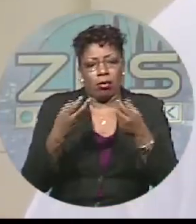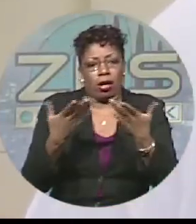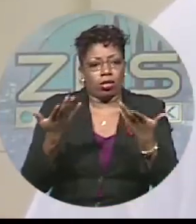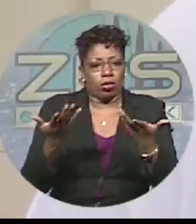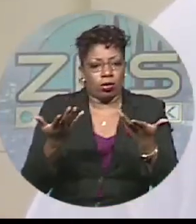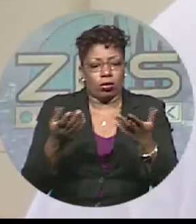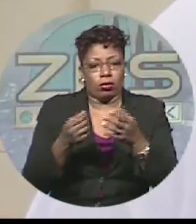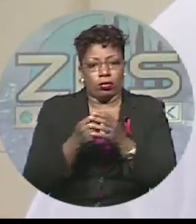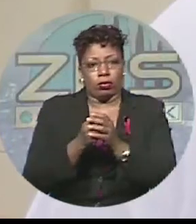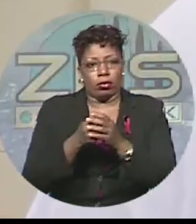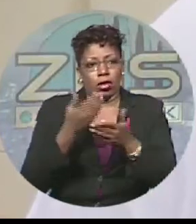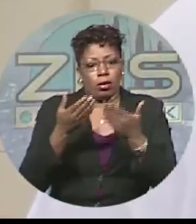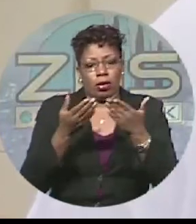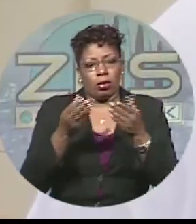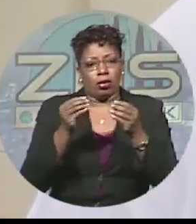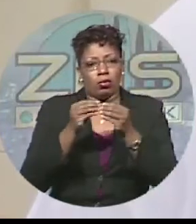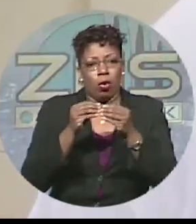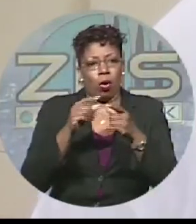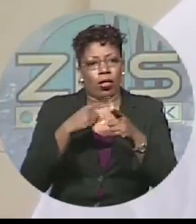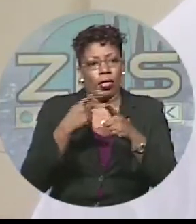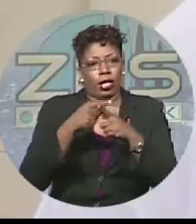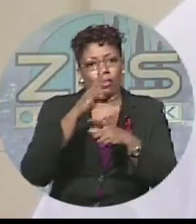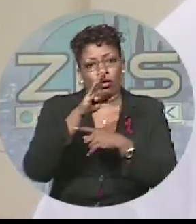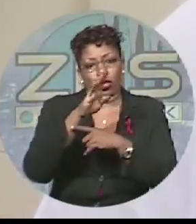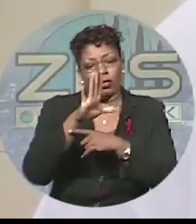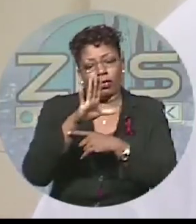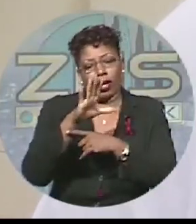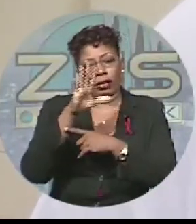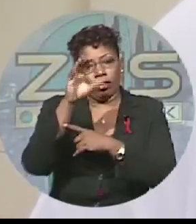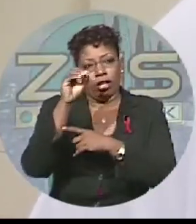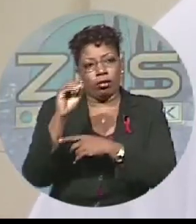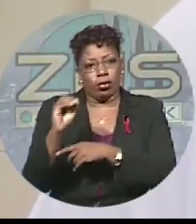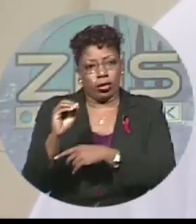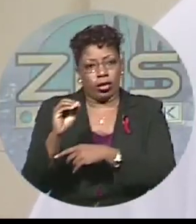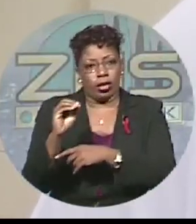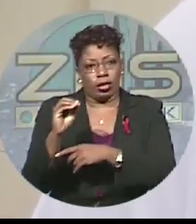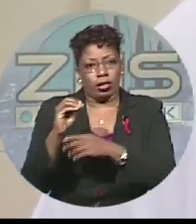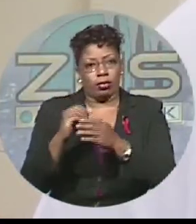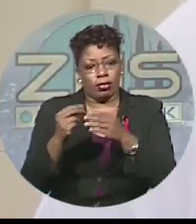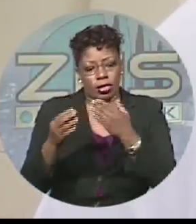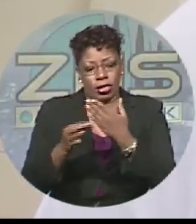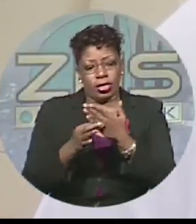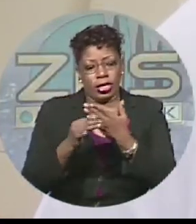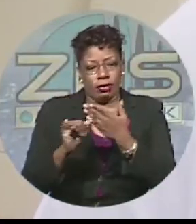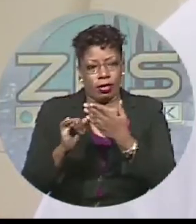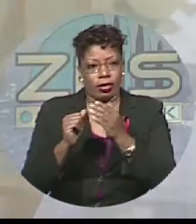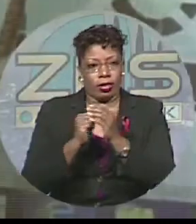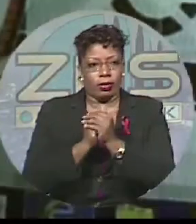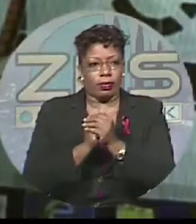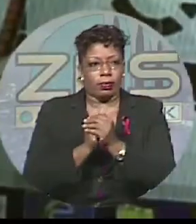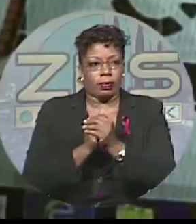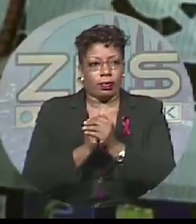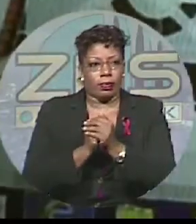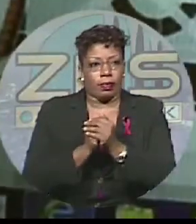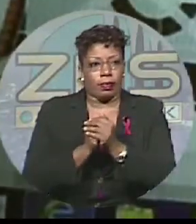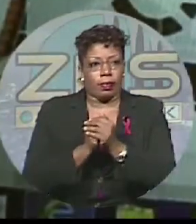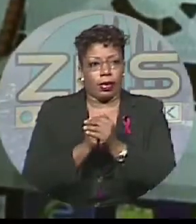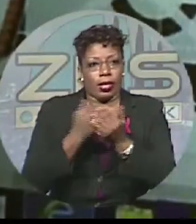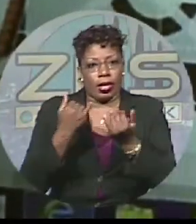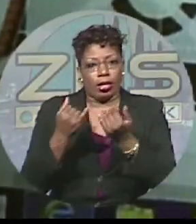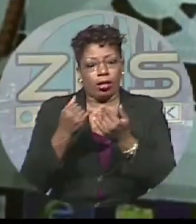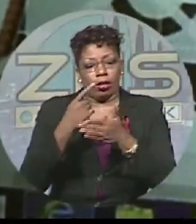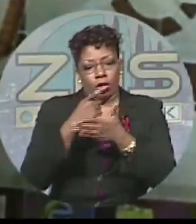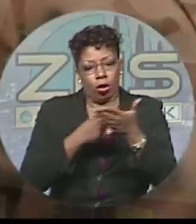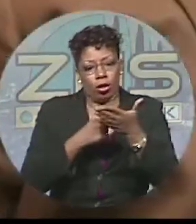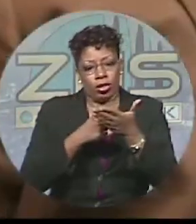at least about more than 45% savings. While the cost-saving aspects of the